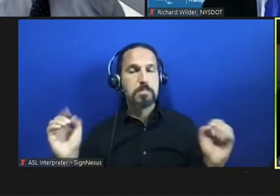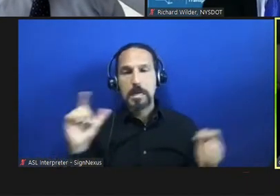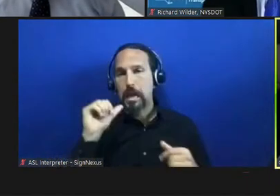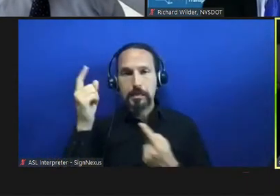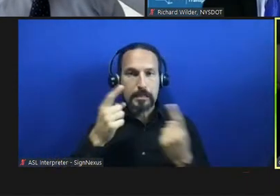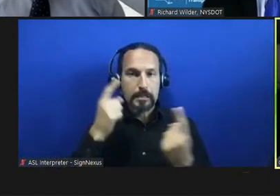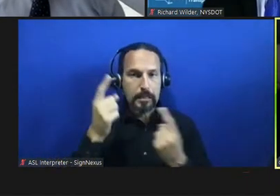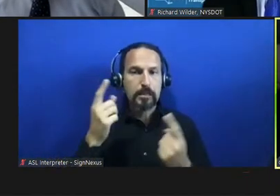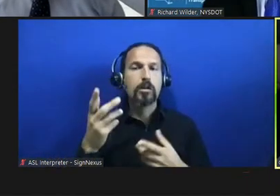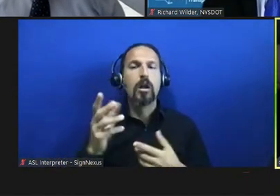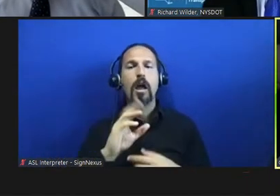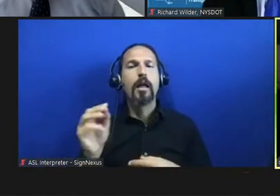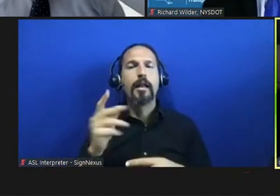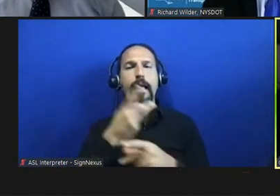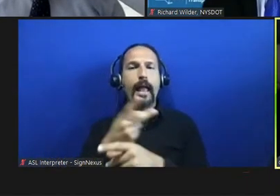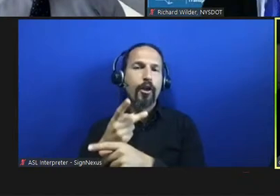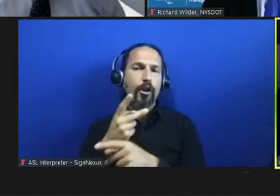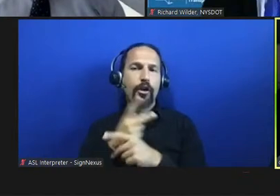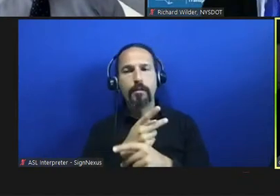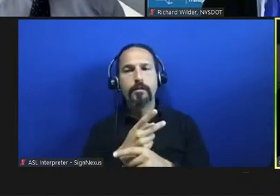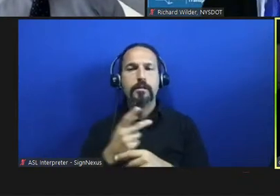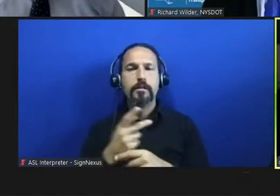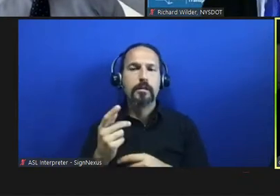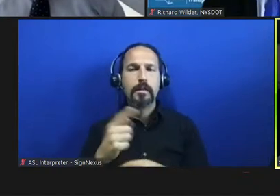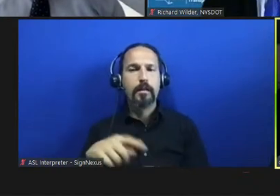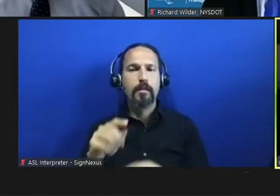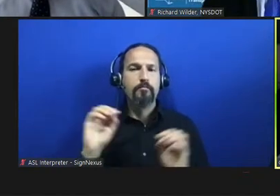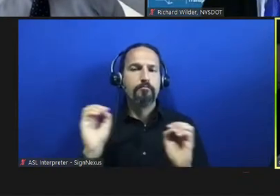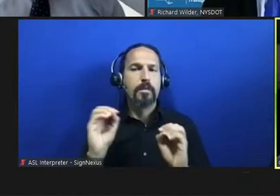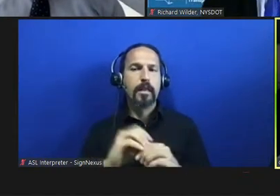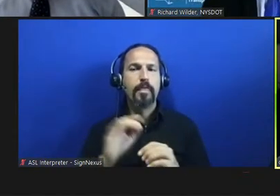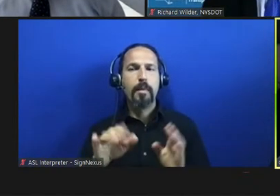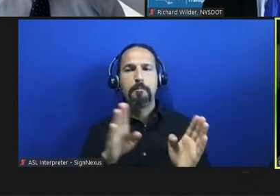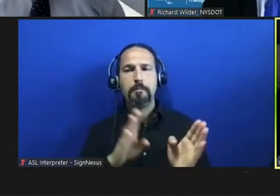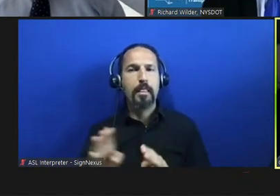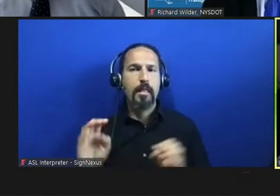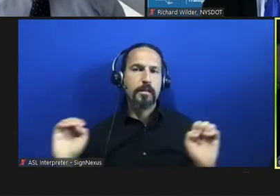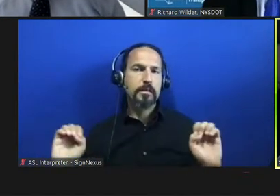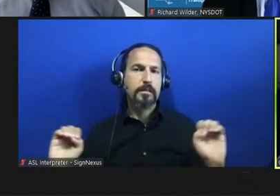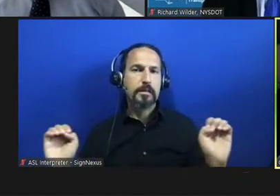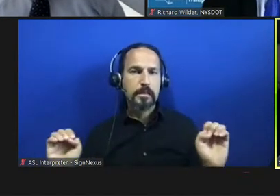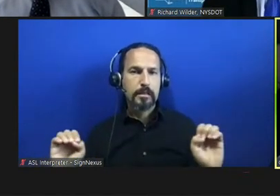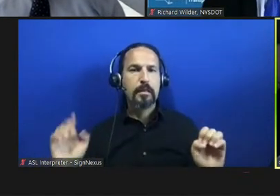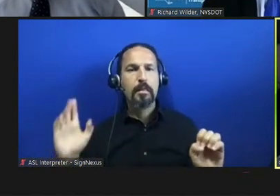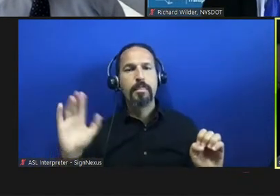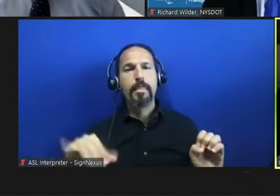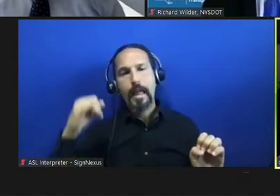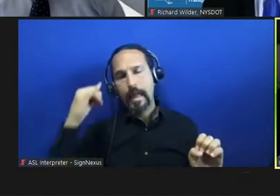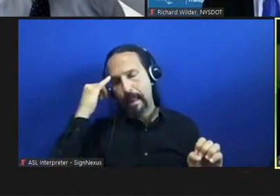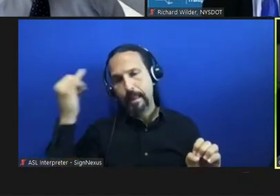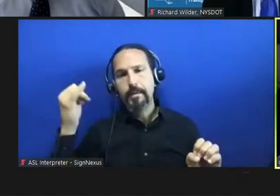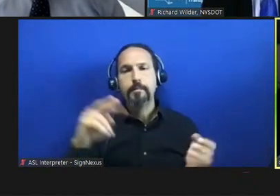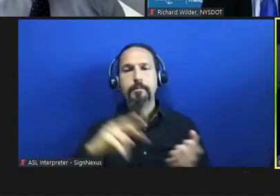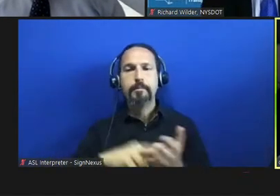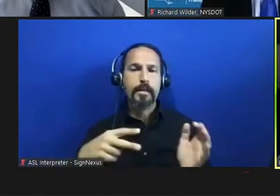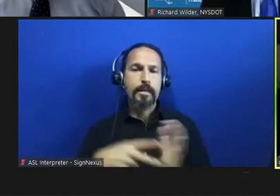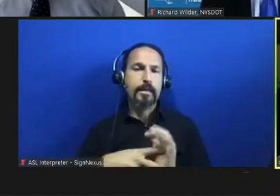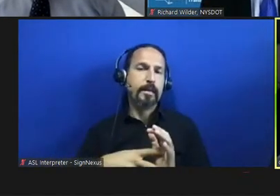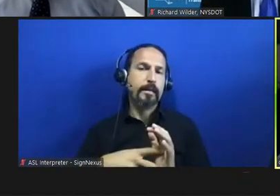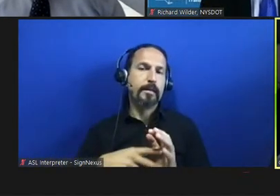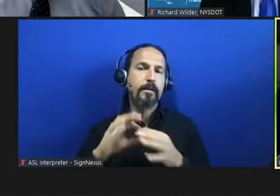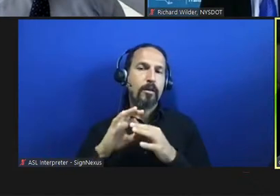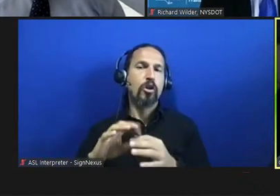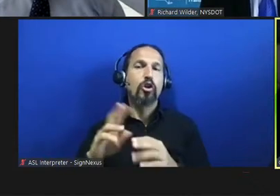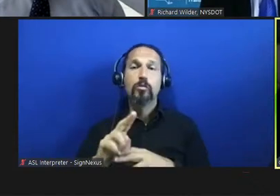mentioned and caregivers most of all uh don't exist in any of these plans uh the idea that somebody would be